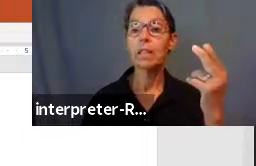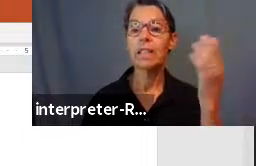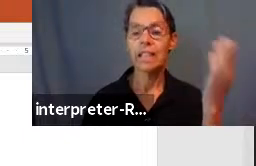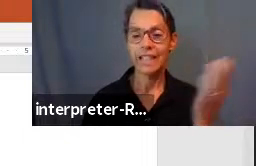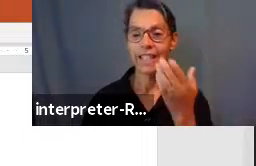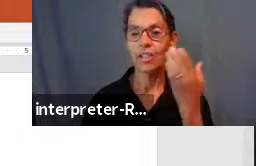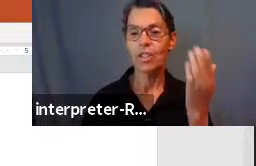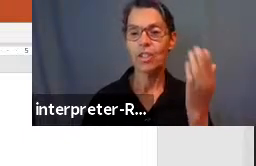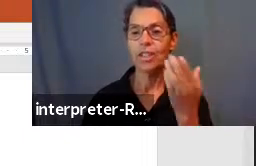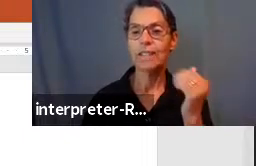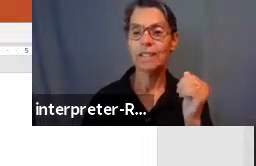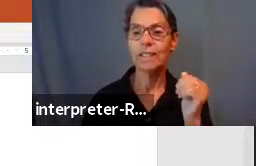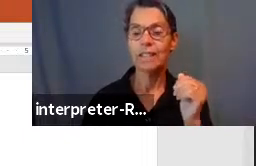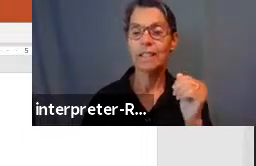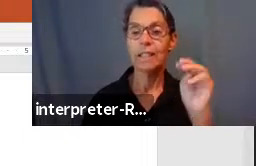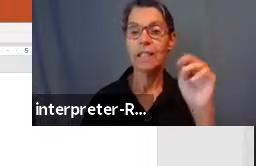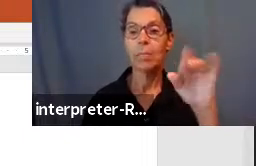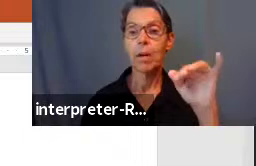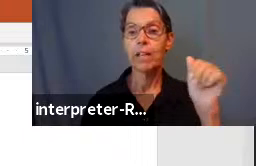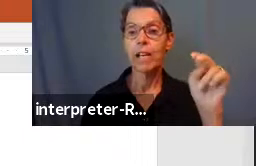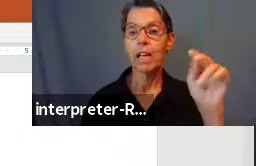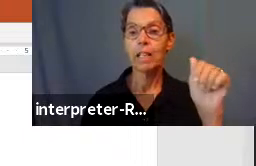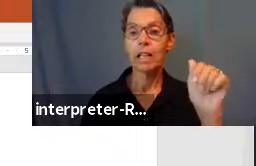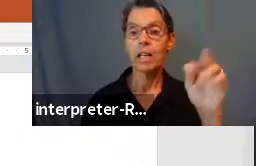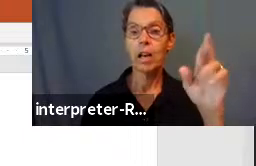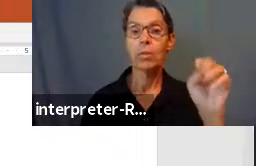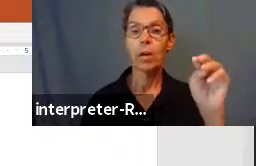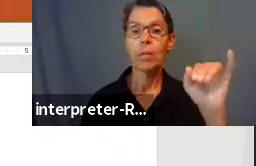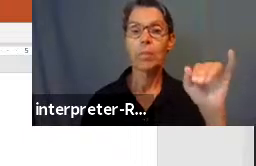Here. Mariana Ramirez,